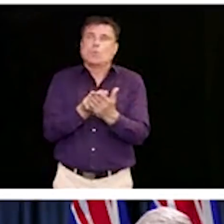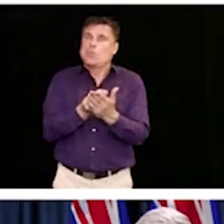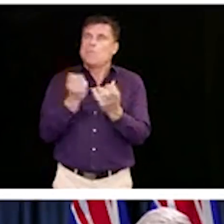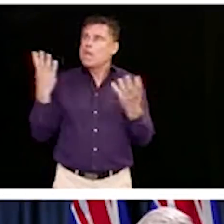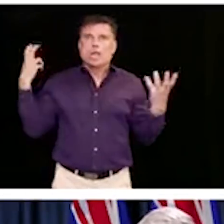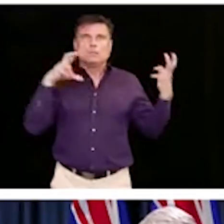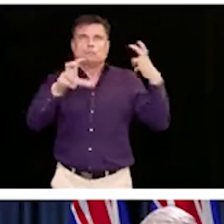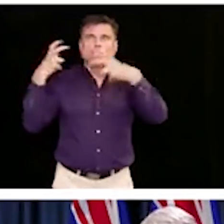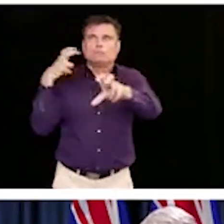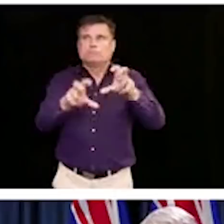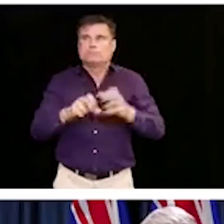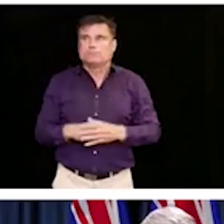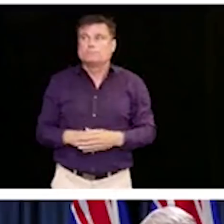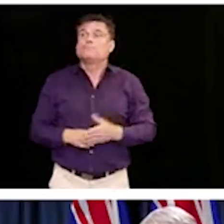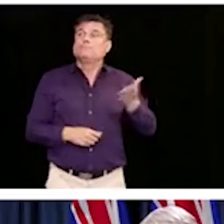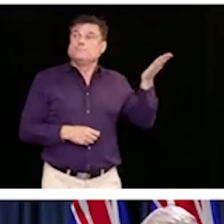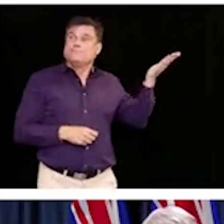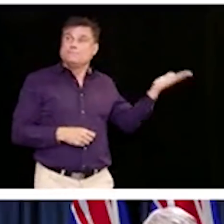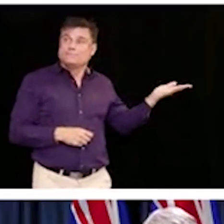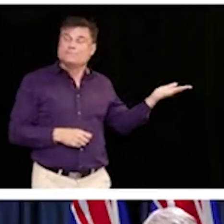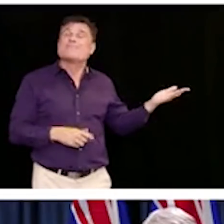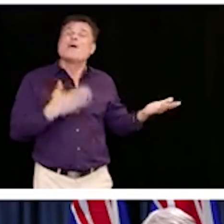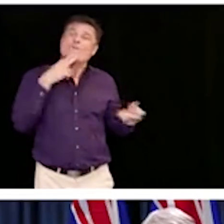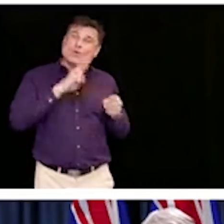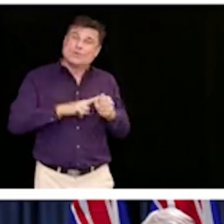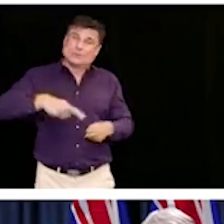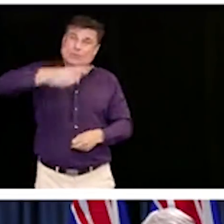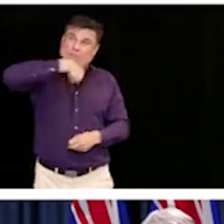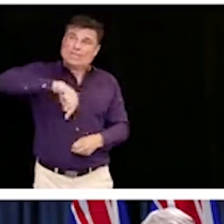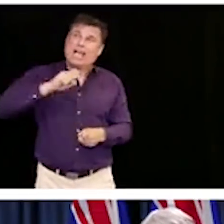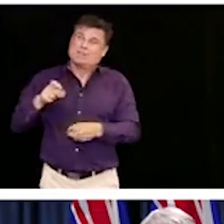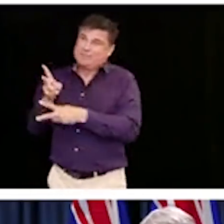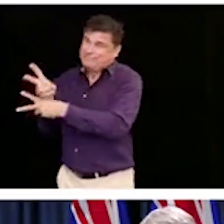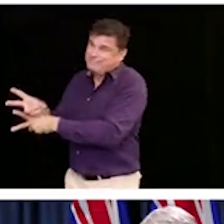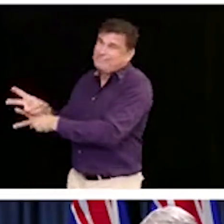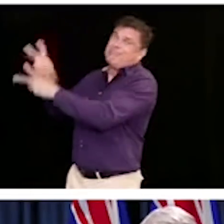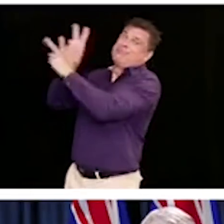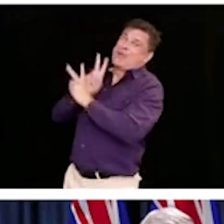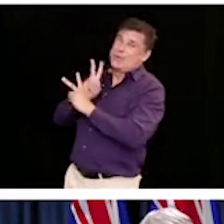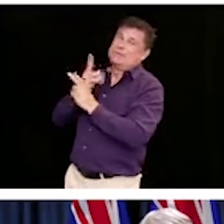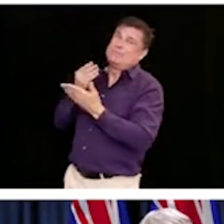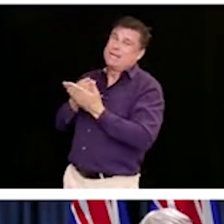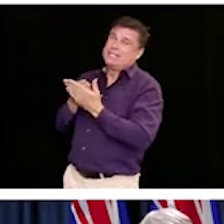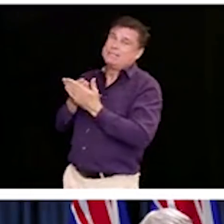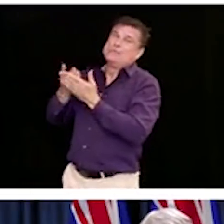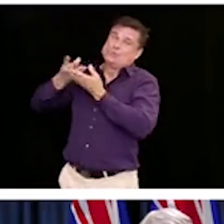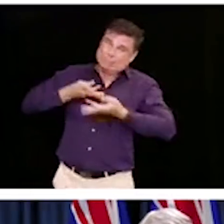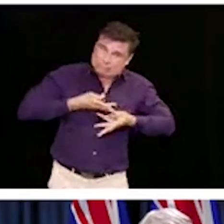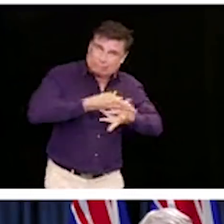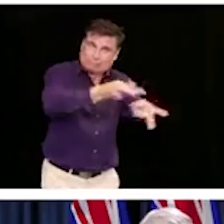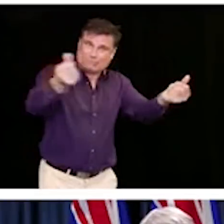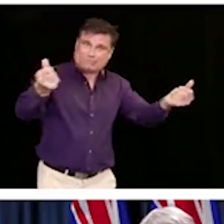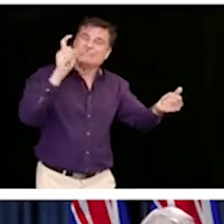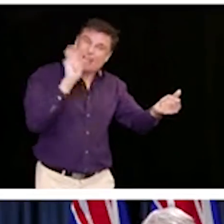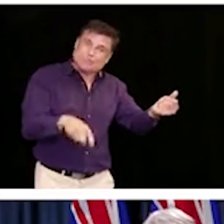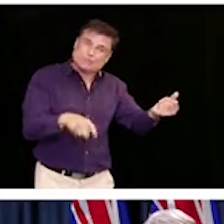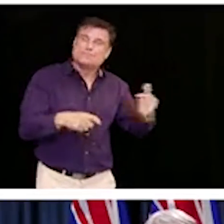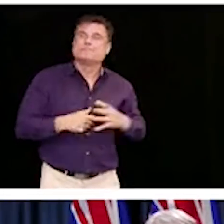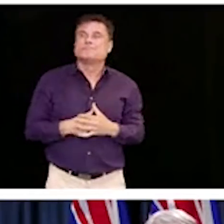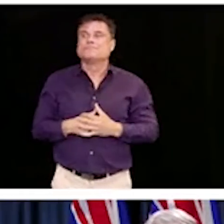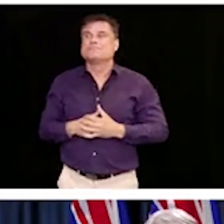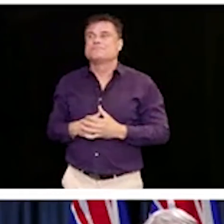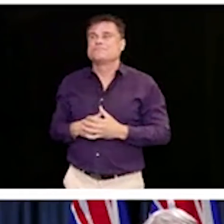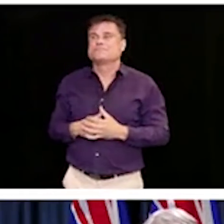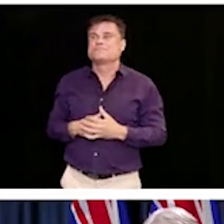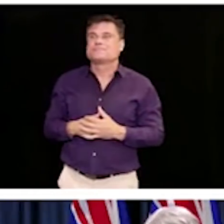So that means increased borrowing. Of course, when we're taking a look at a deficit under the fiscal scenario, taxpayer-supported